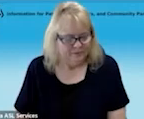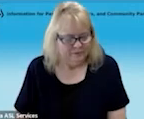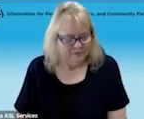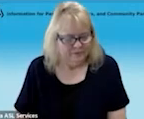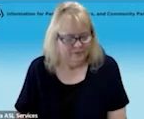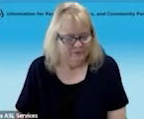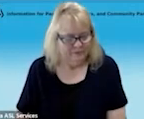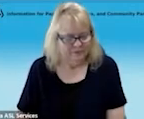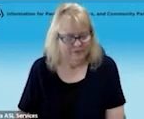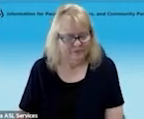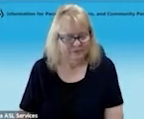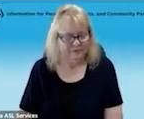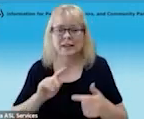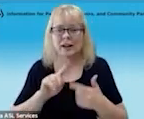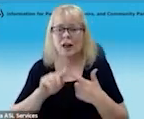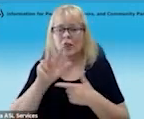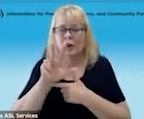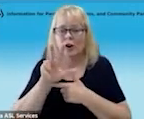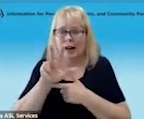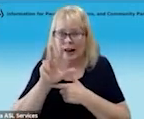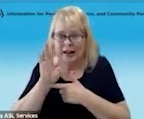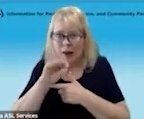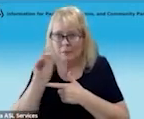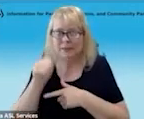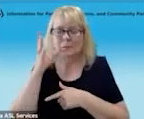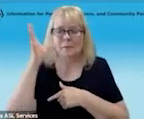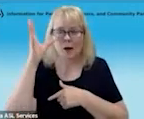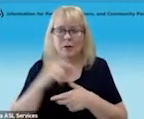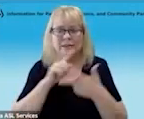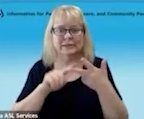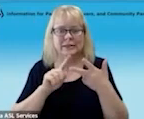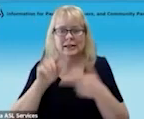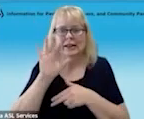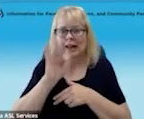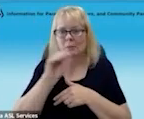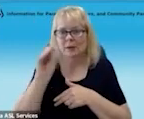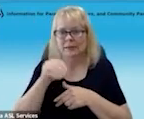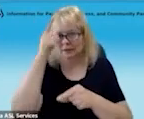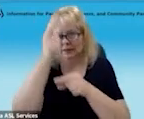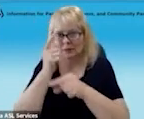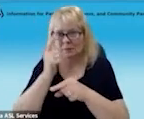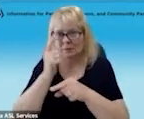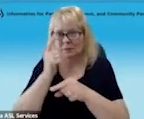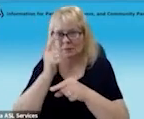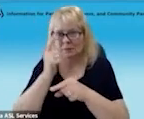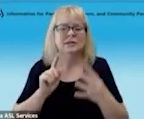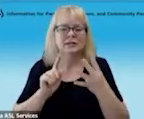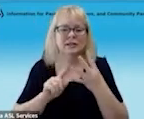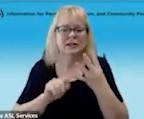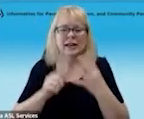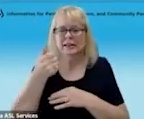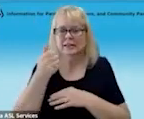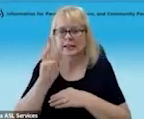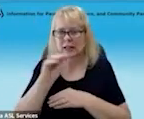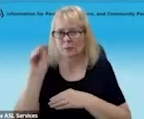adult, and other. And let's look. We have 19% of the audience